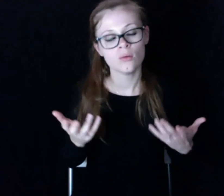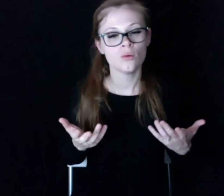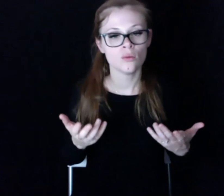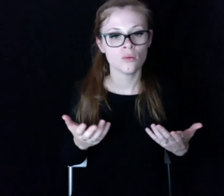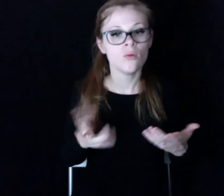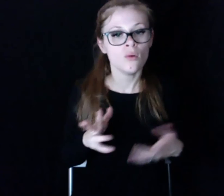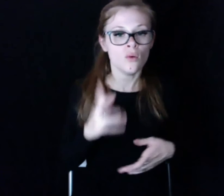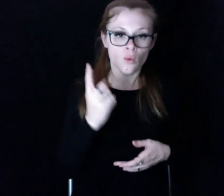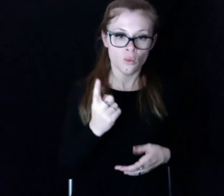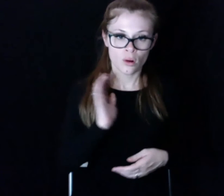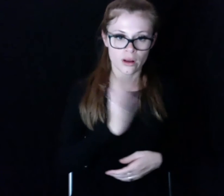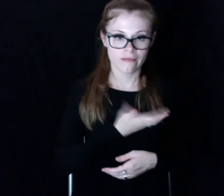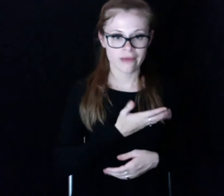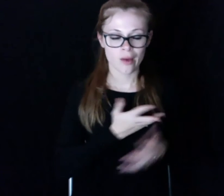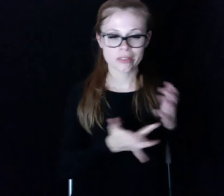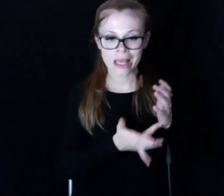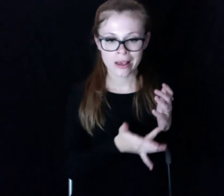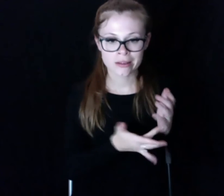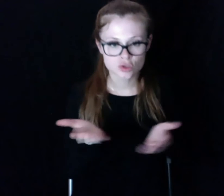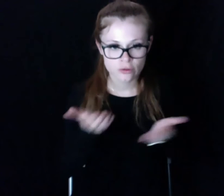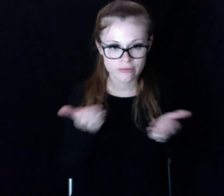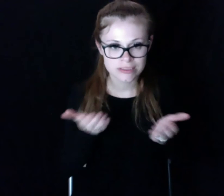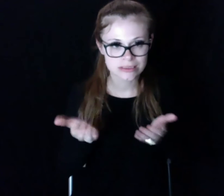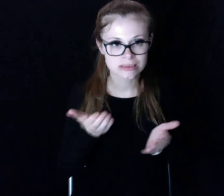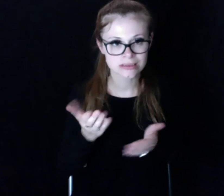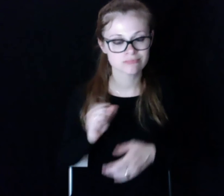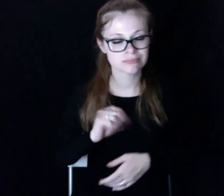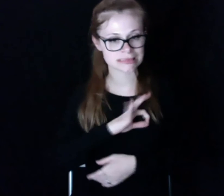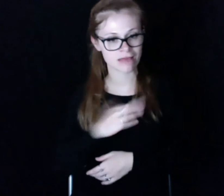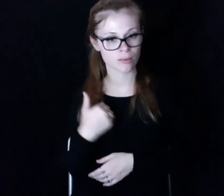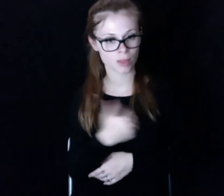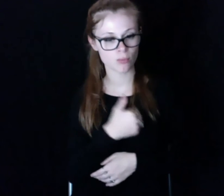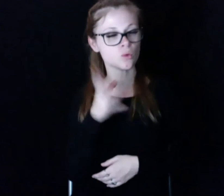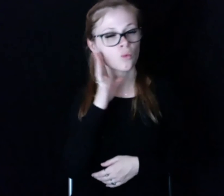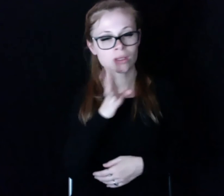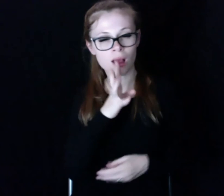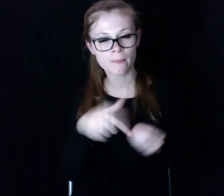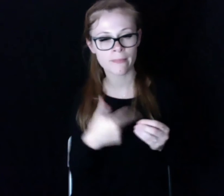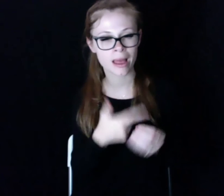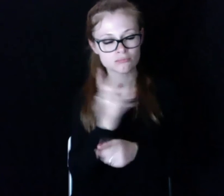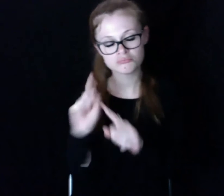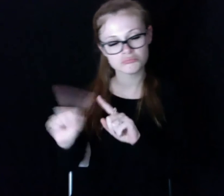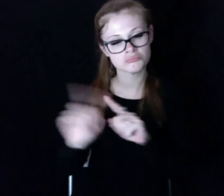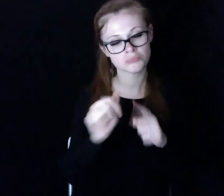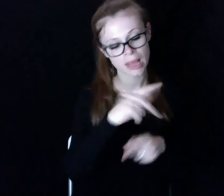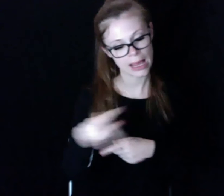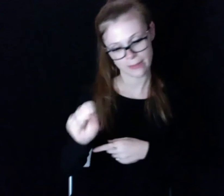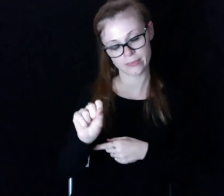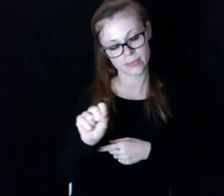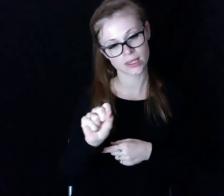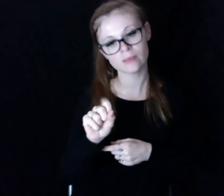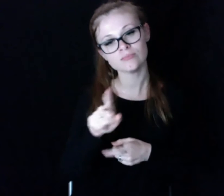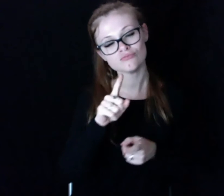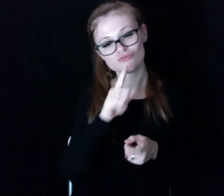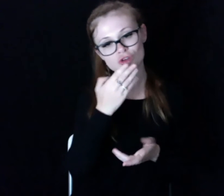one of our tech services staff members will be talking about some apps that are particularly